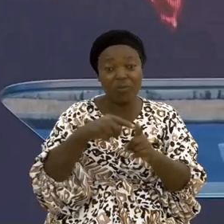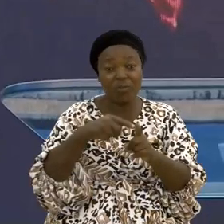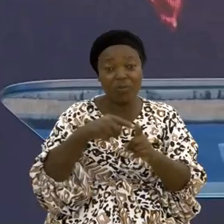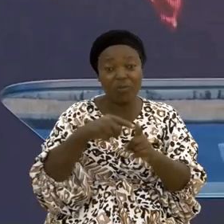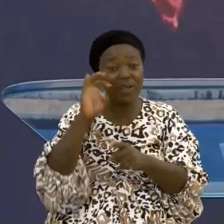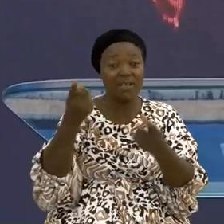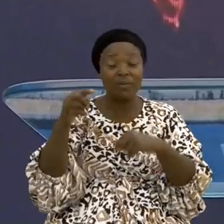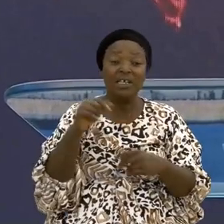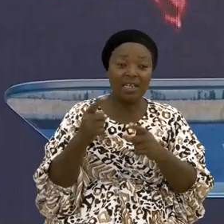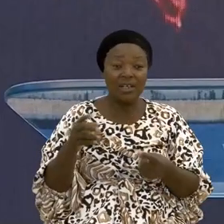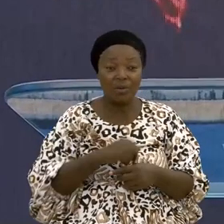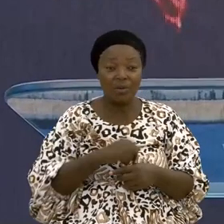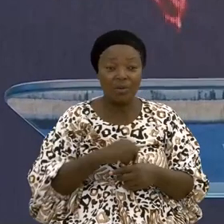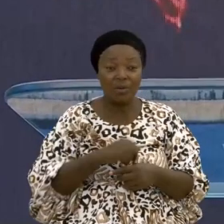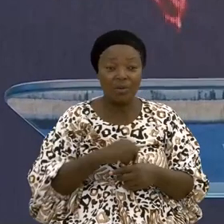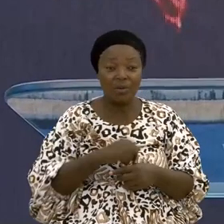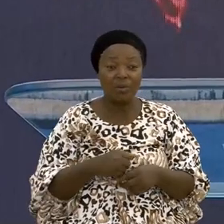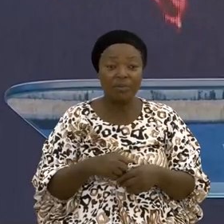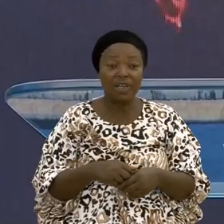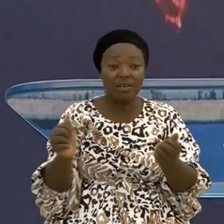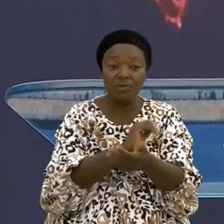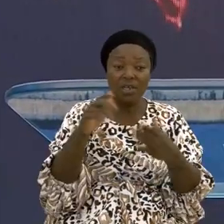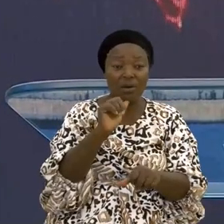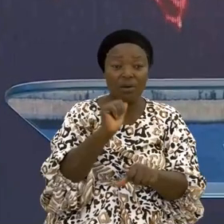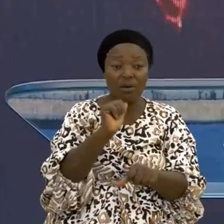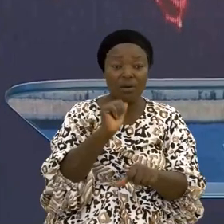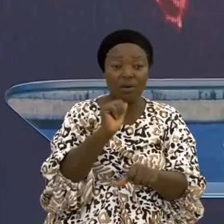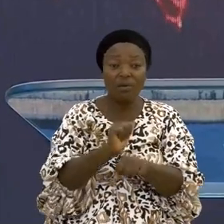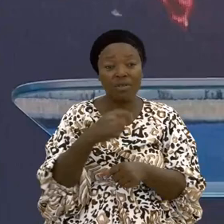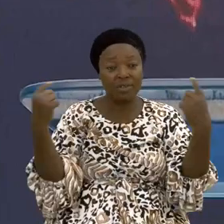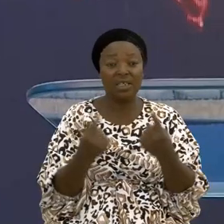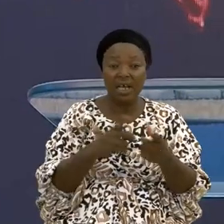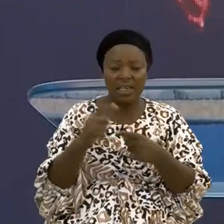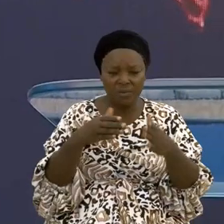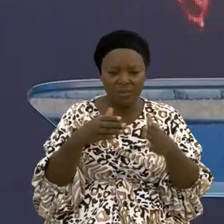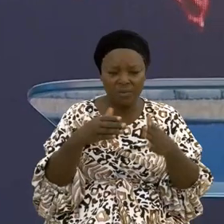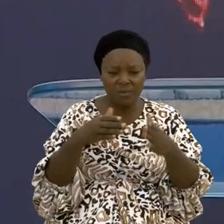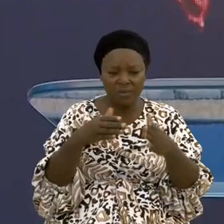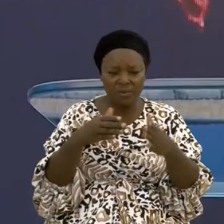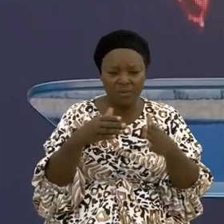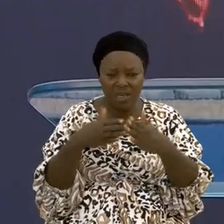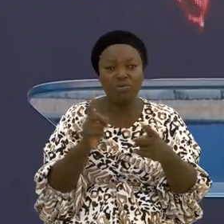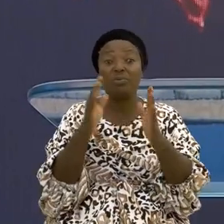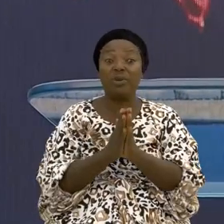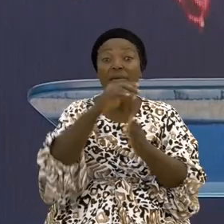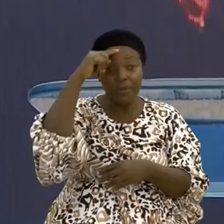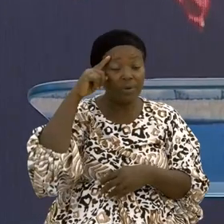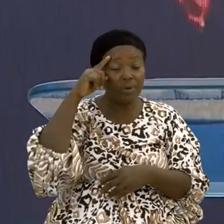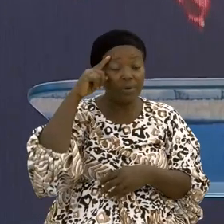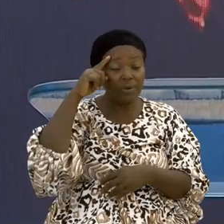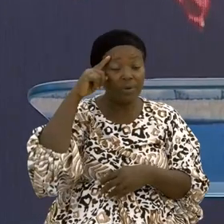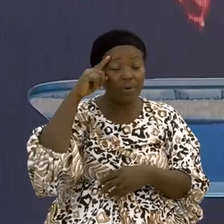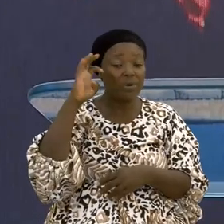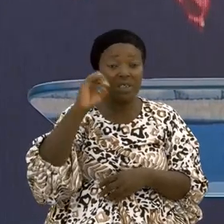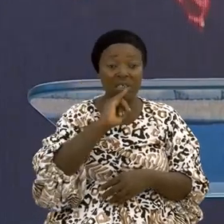will convict the world of sin. And then he will lead you to pray, because he is